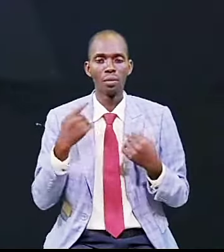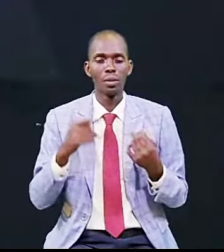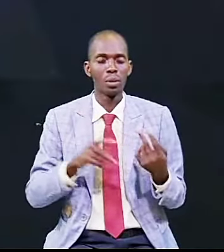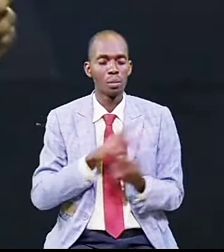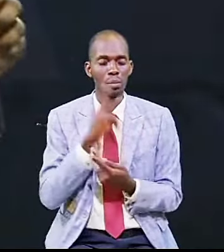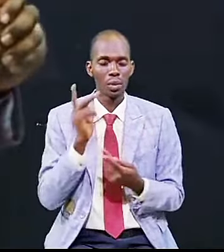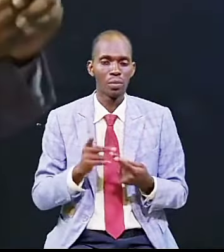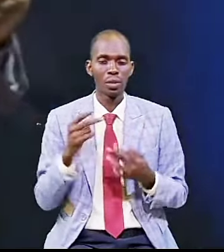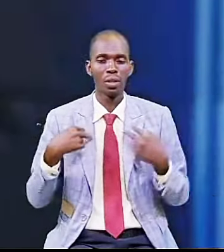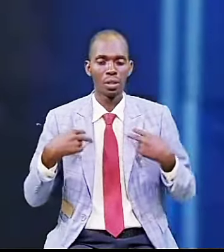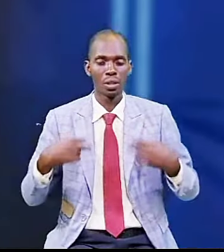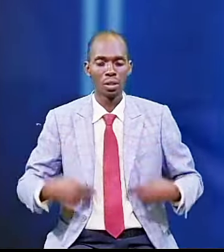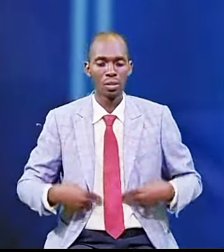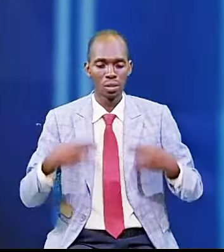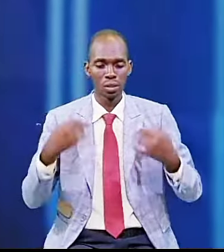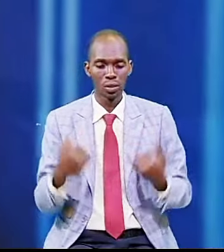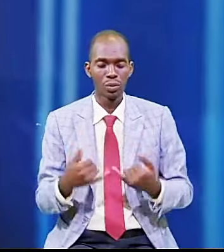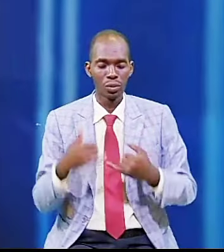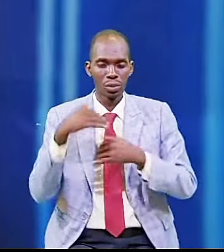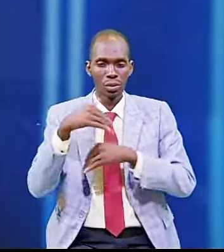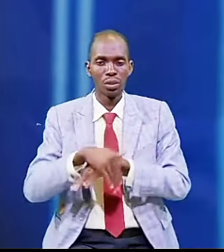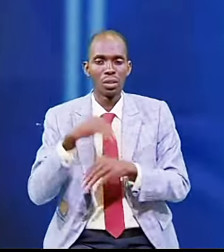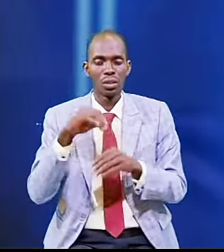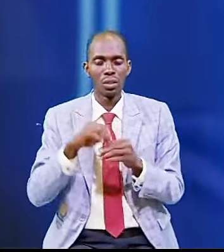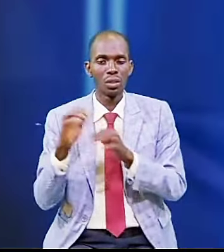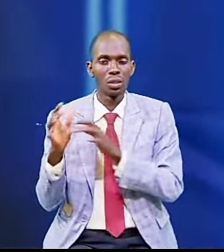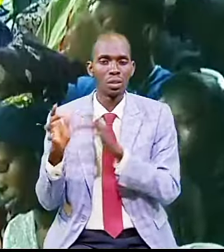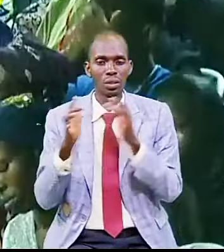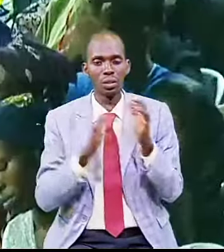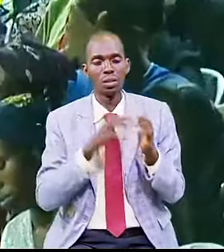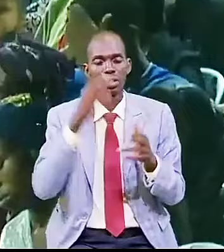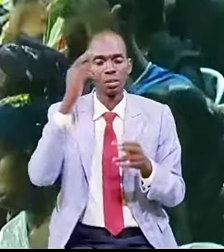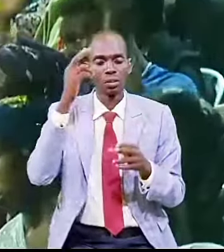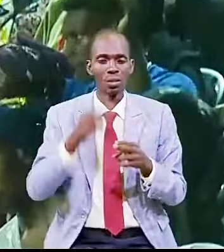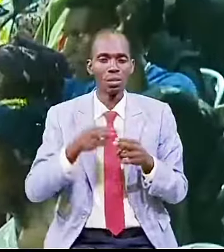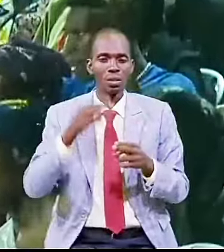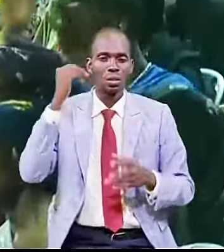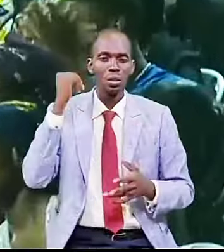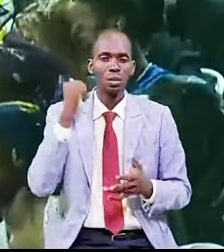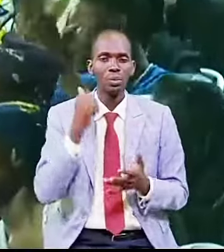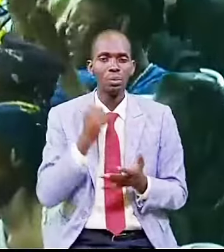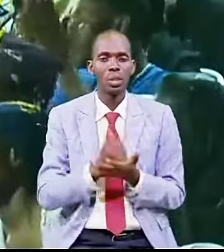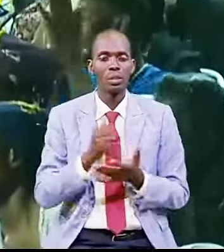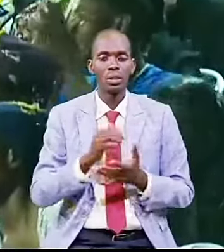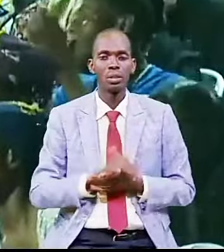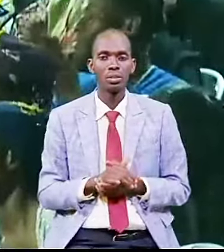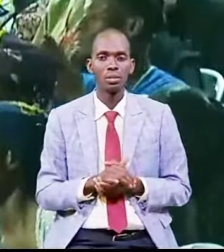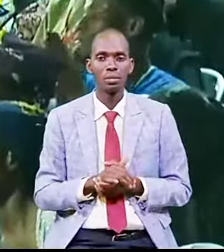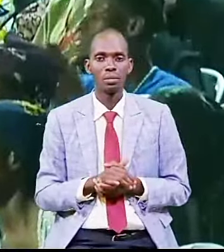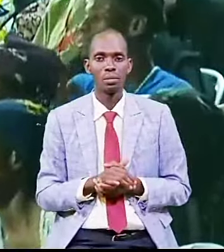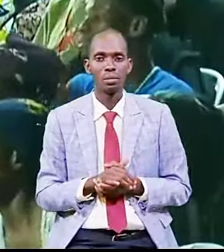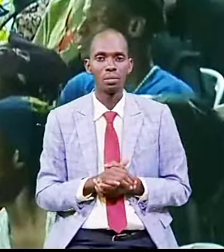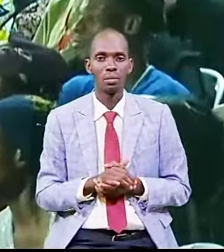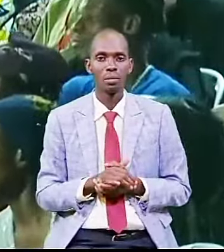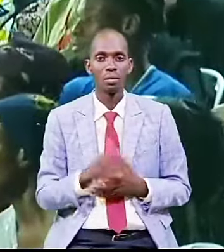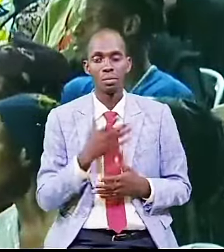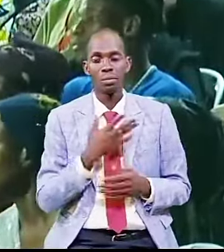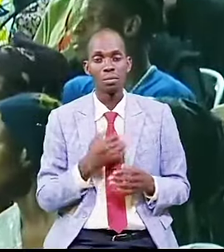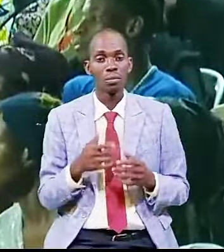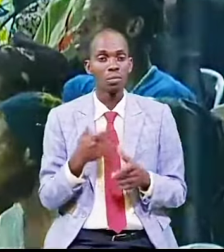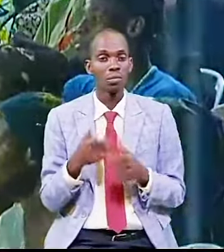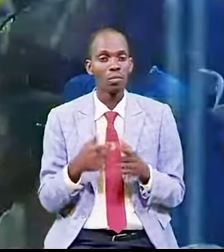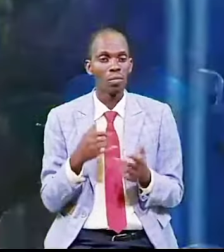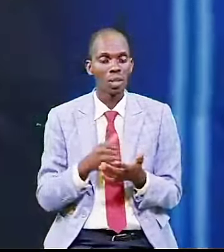will have the wholeness tonight in Jesus' name. And then he tells